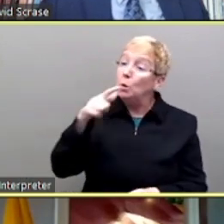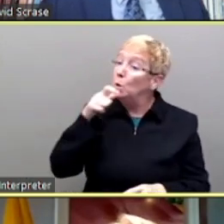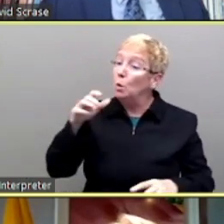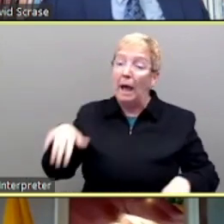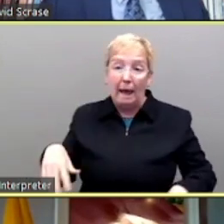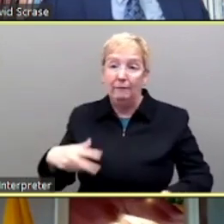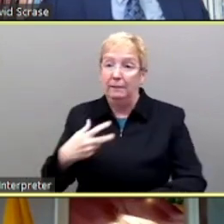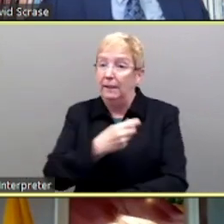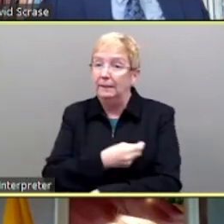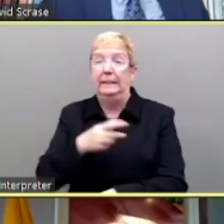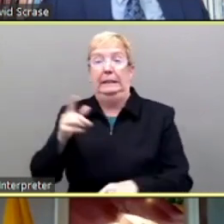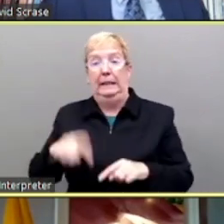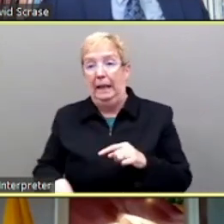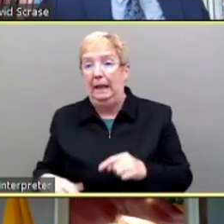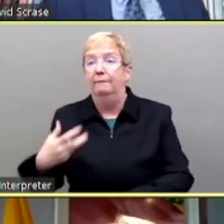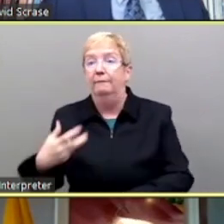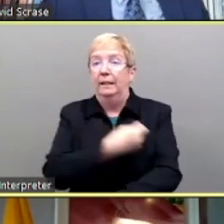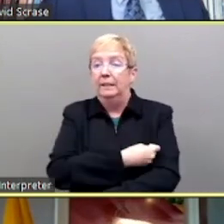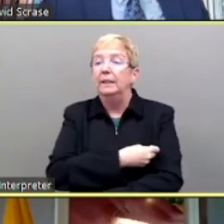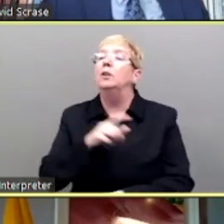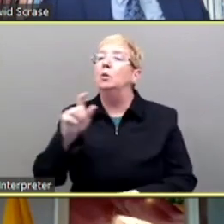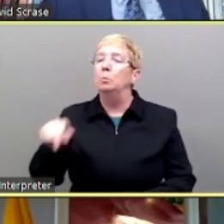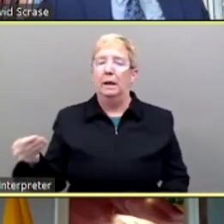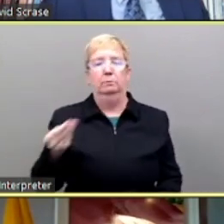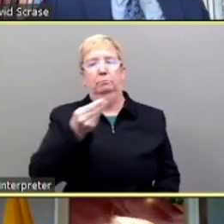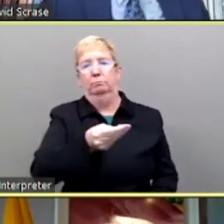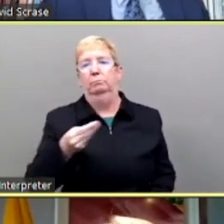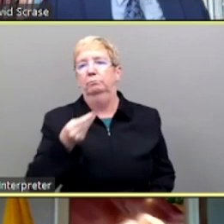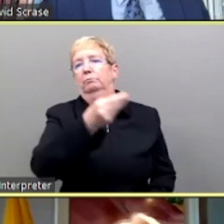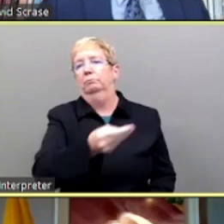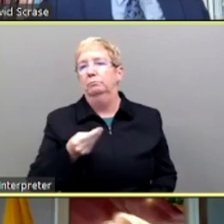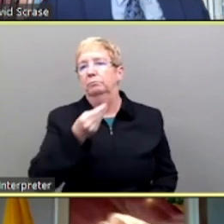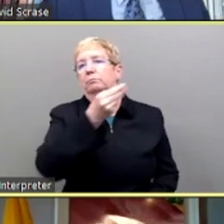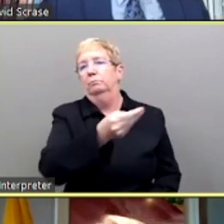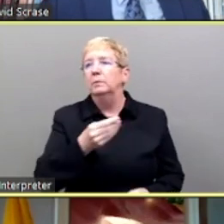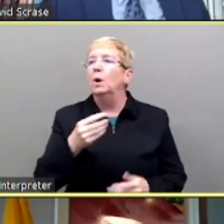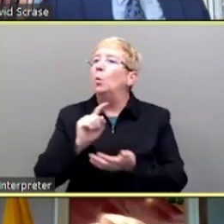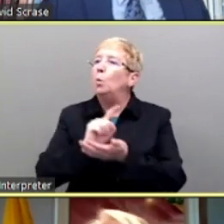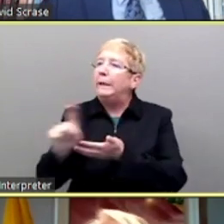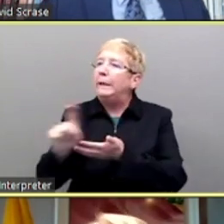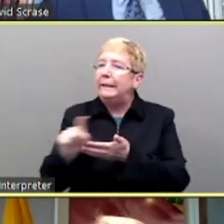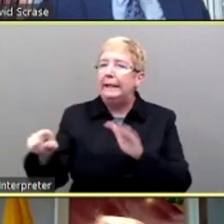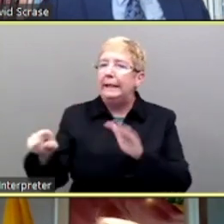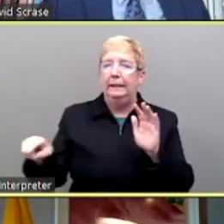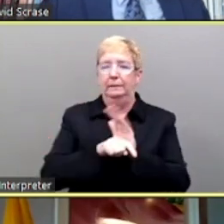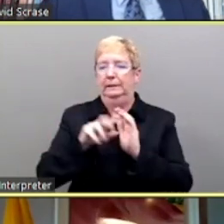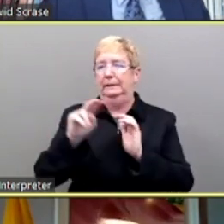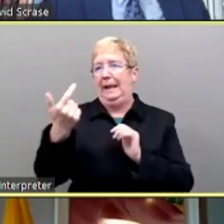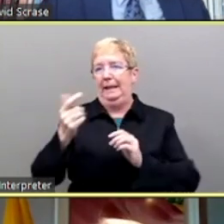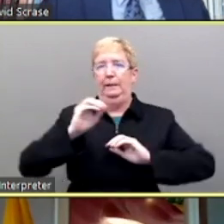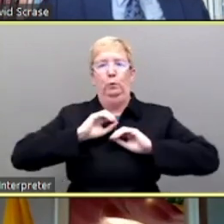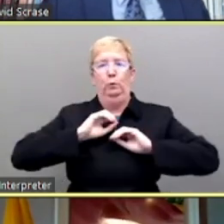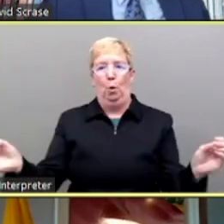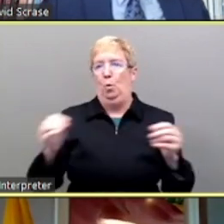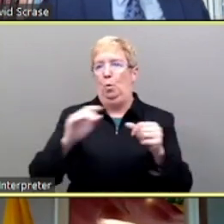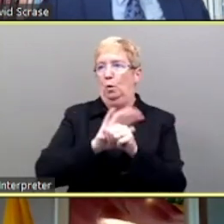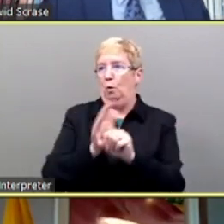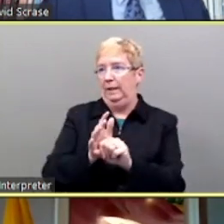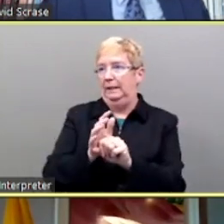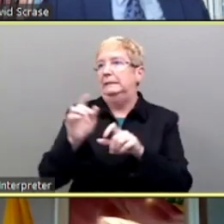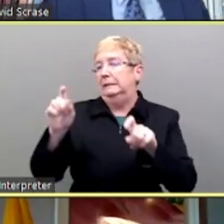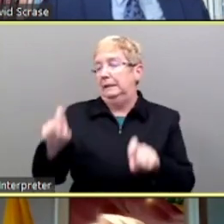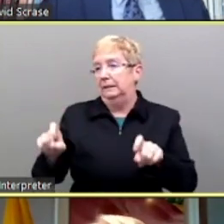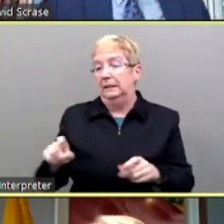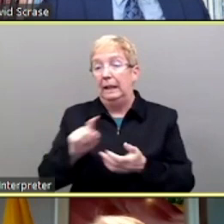be provided by you weekly in lieu of proof of vaccination. Again, vaccines are